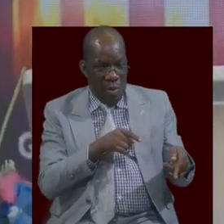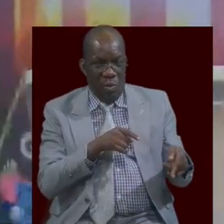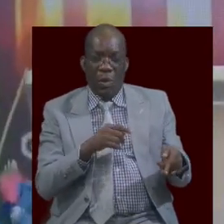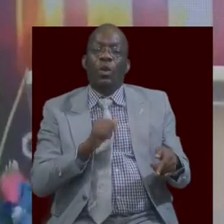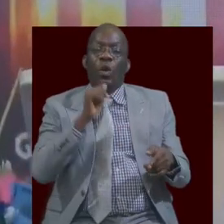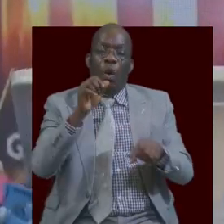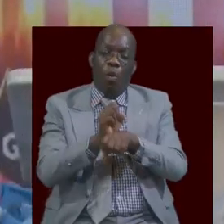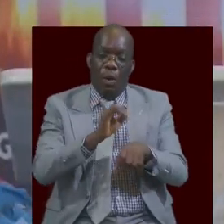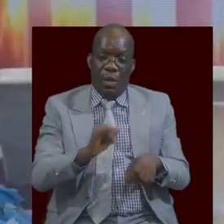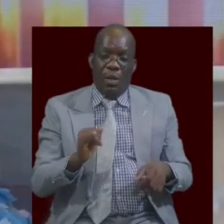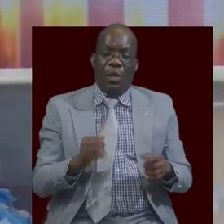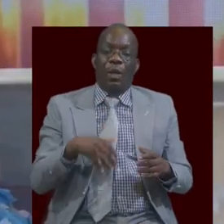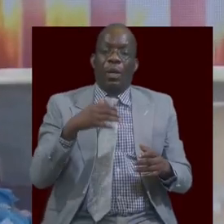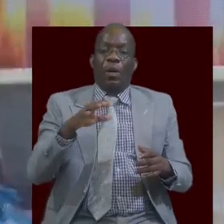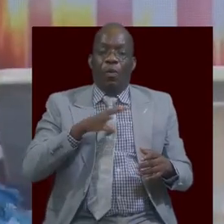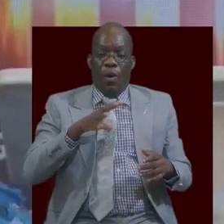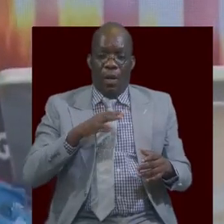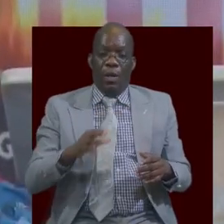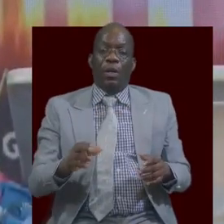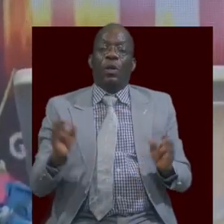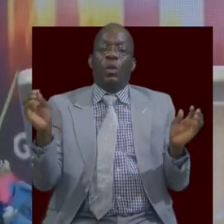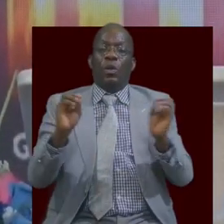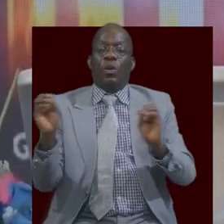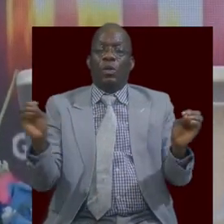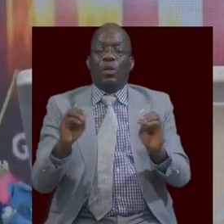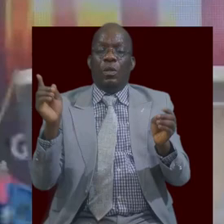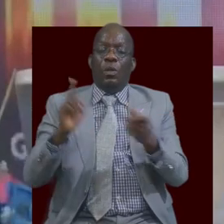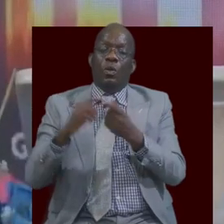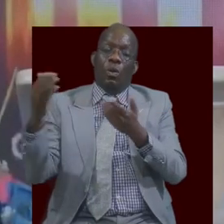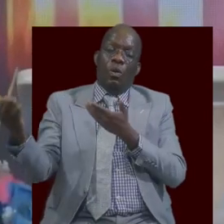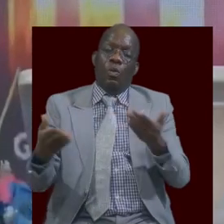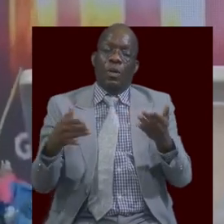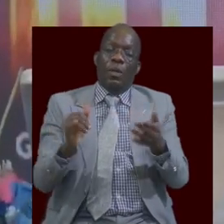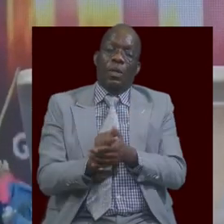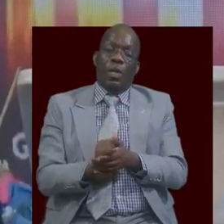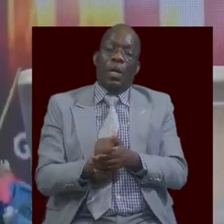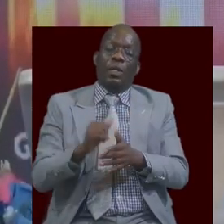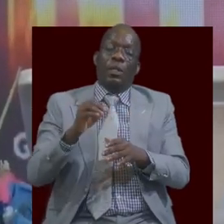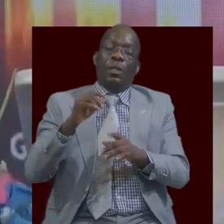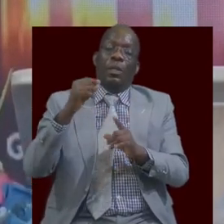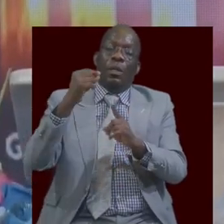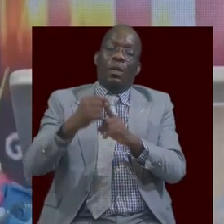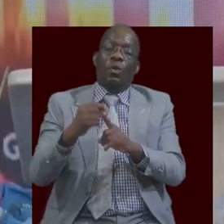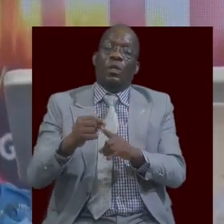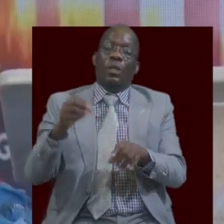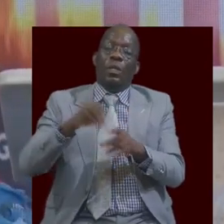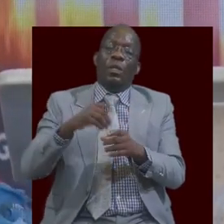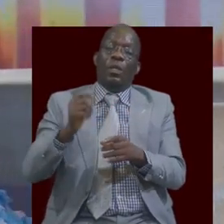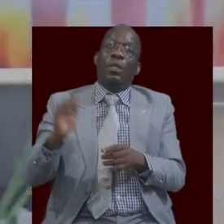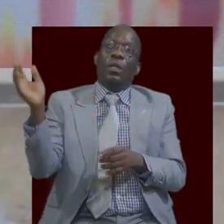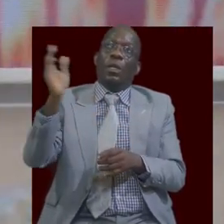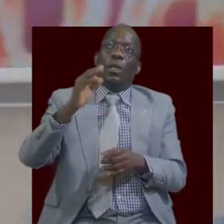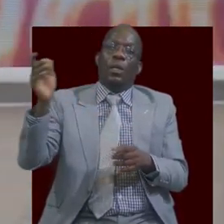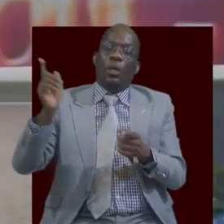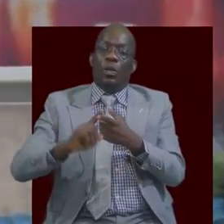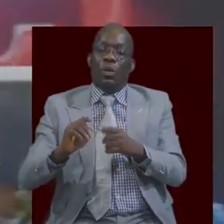is nothing to bring that message, that program in the cloud to your tablet.